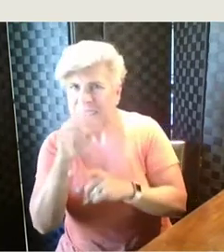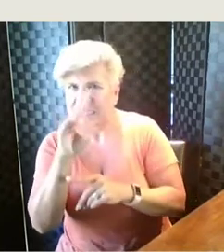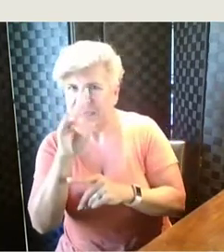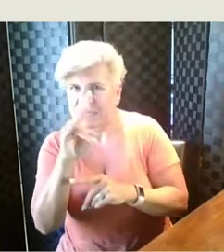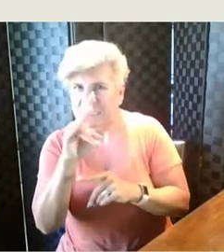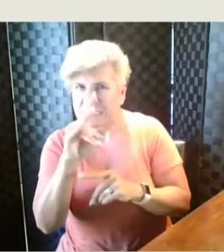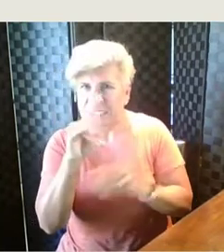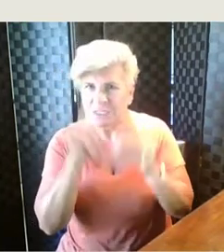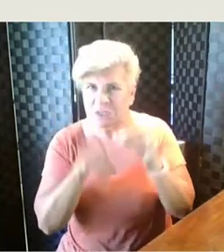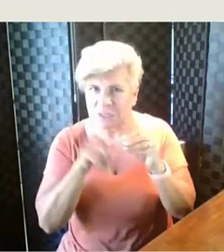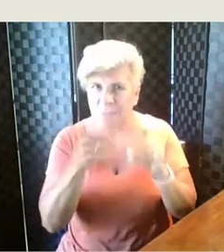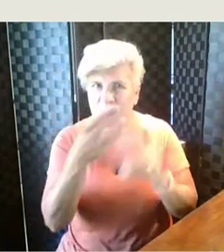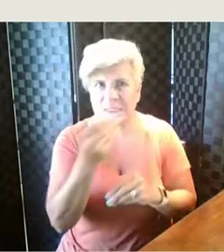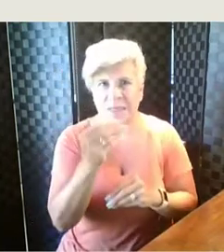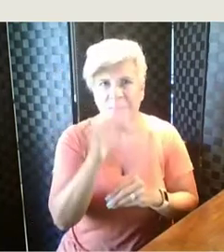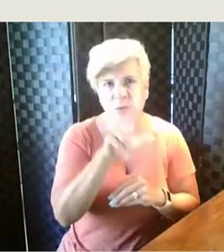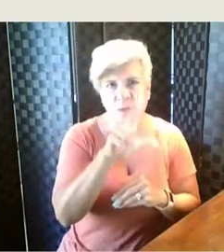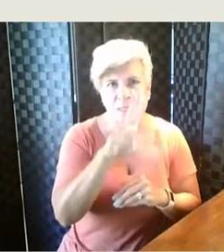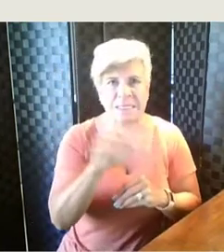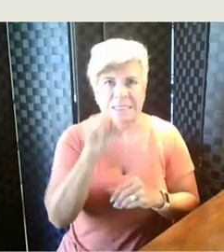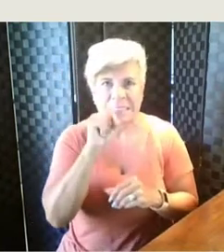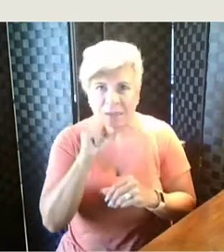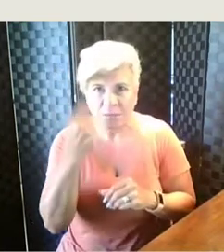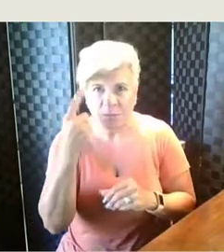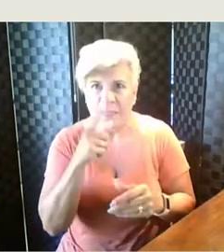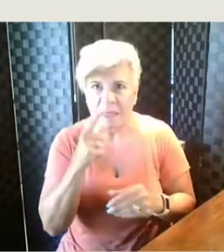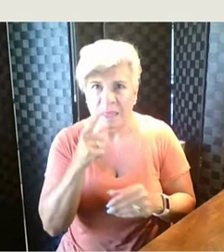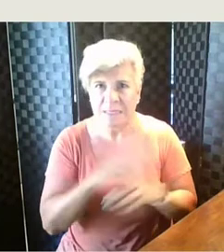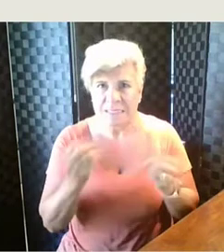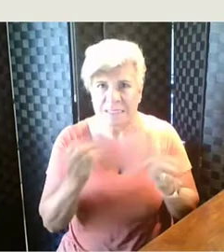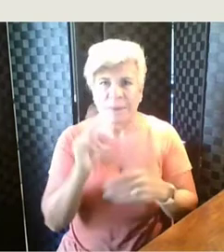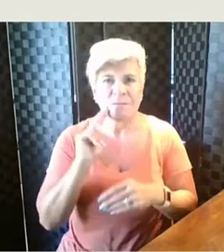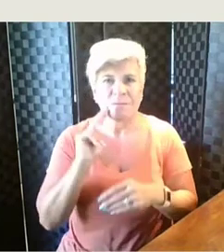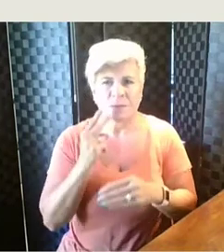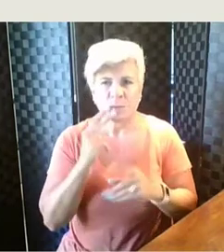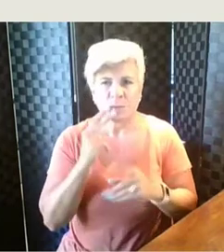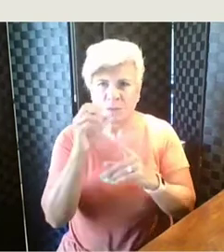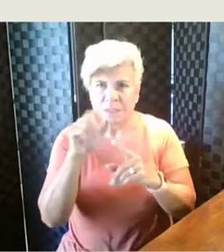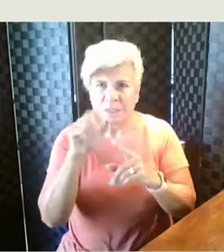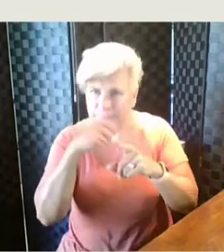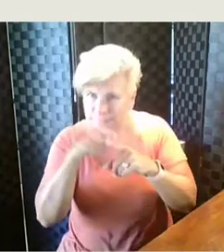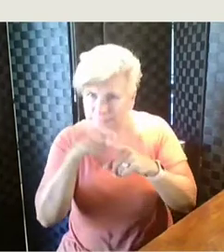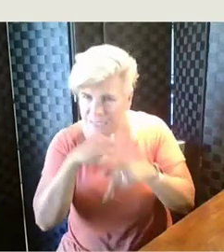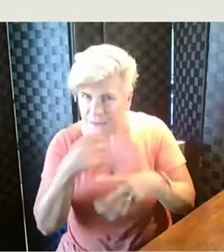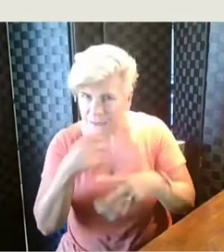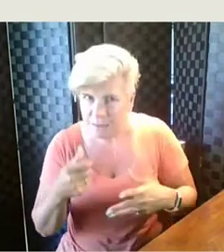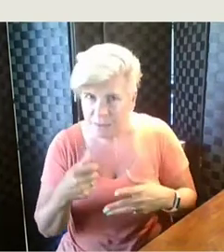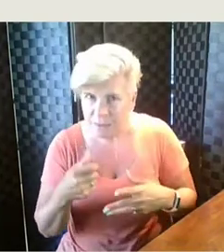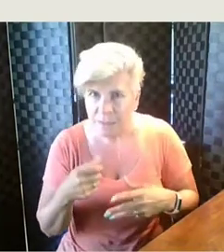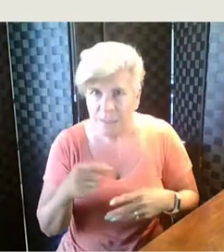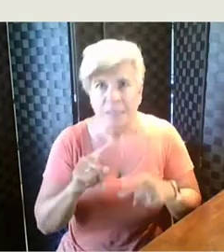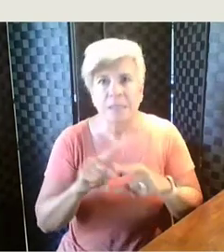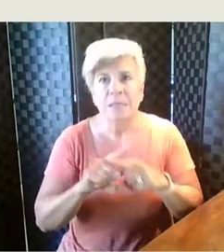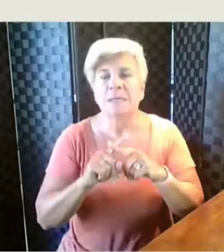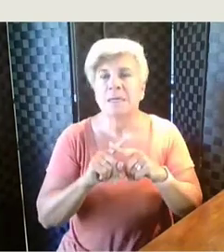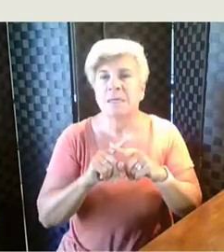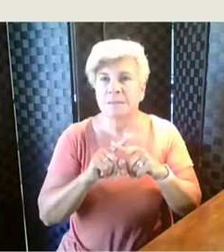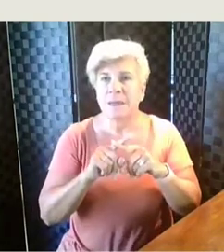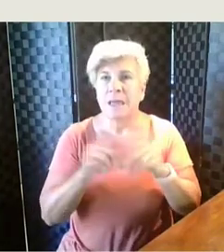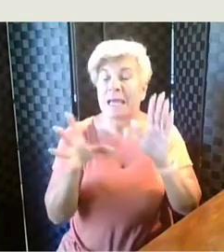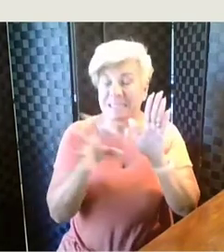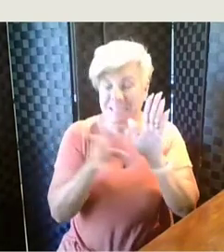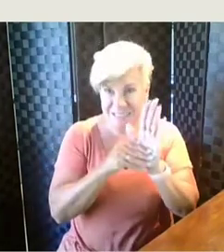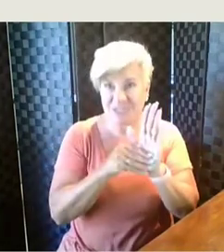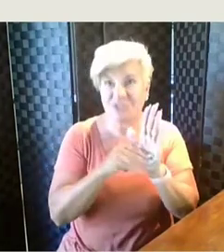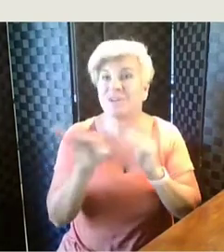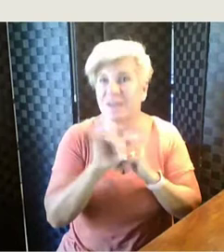carrots for today's lunch. How many vegetables did they peel? Again, this is an addition situation because we're putting